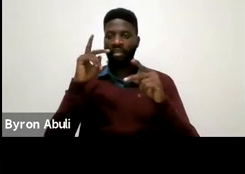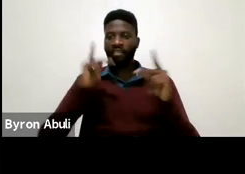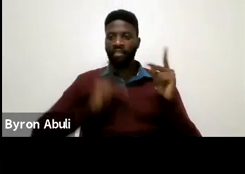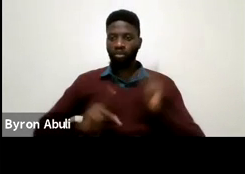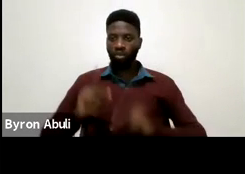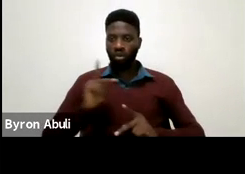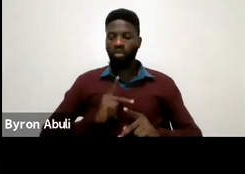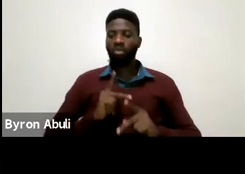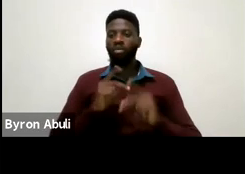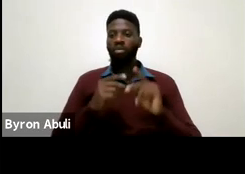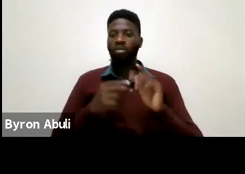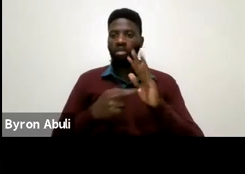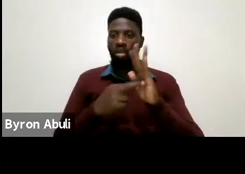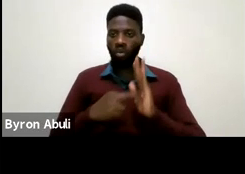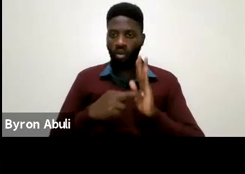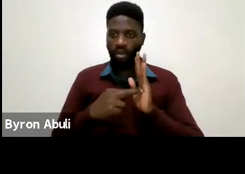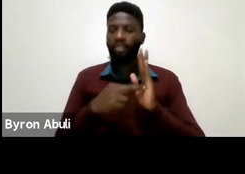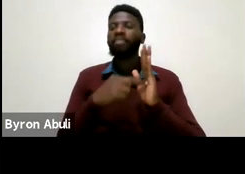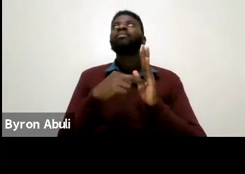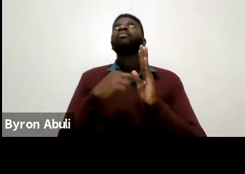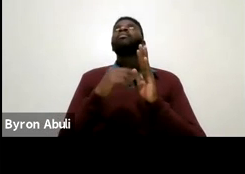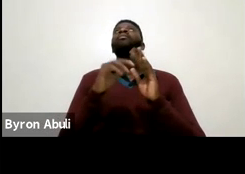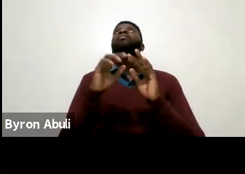requirements or physical